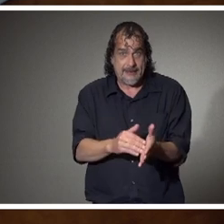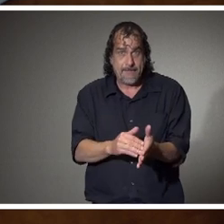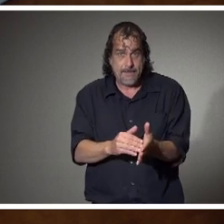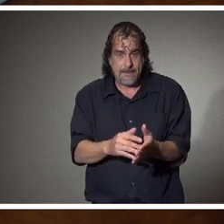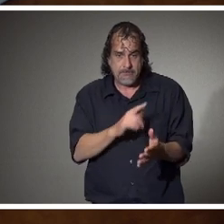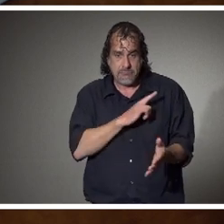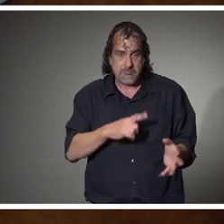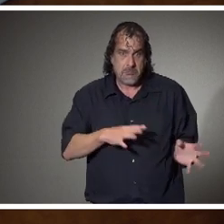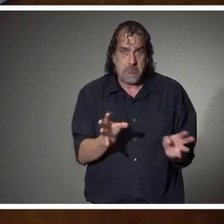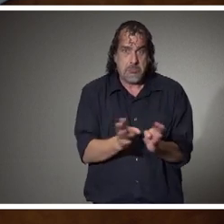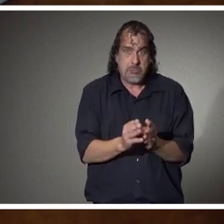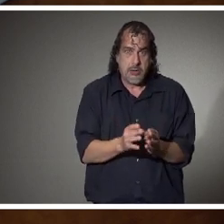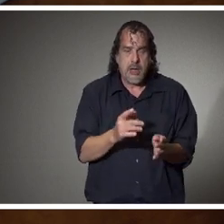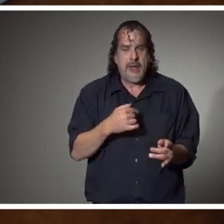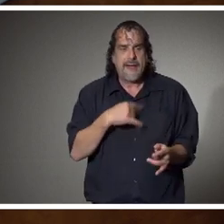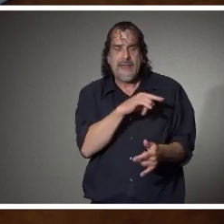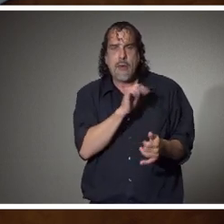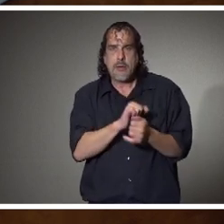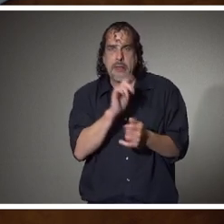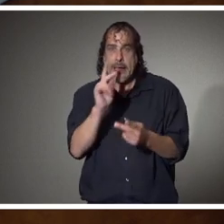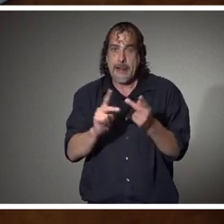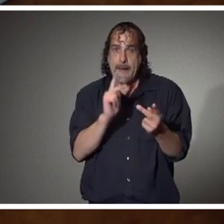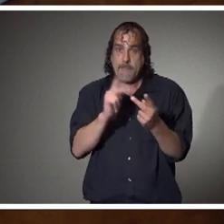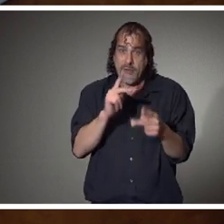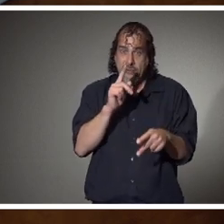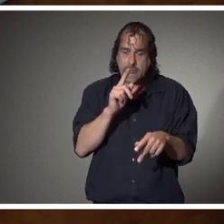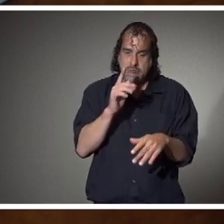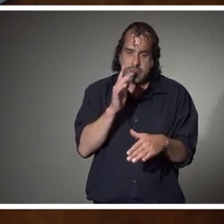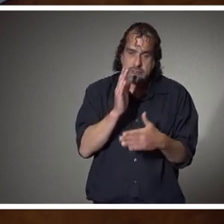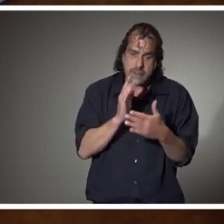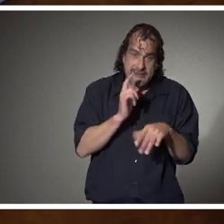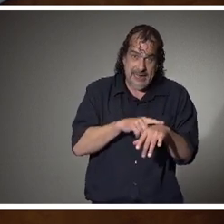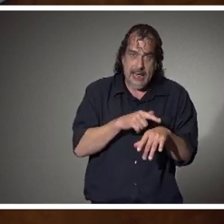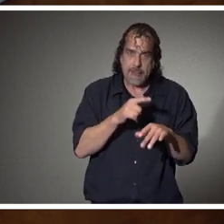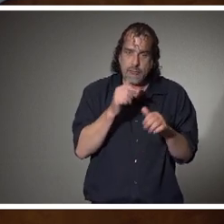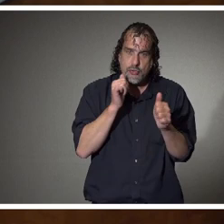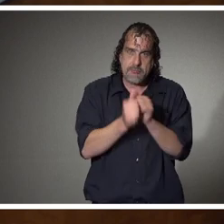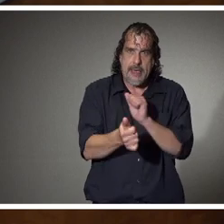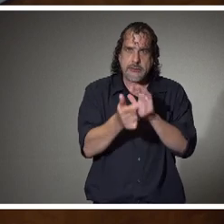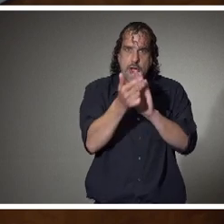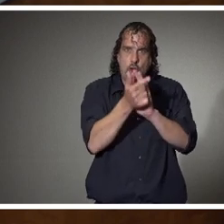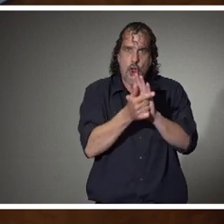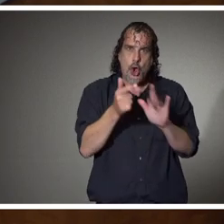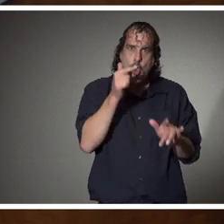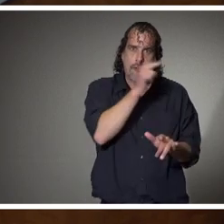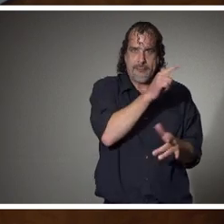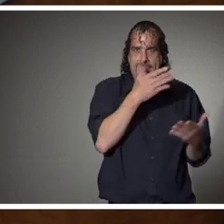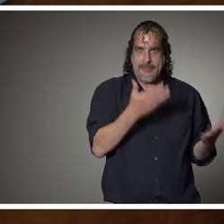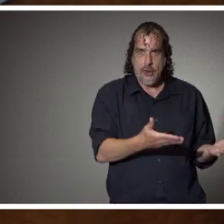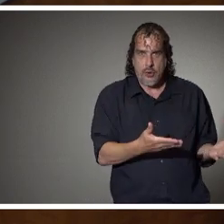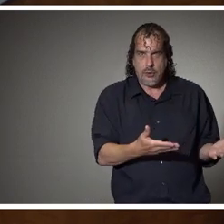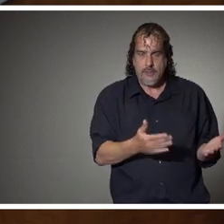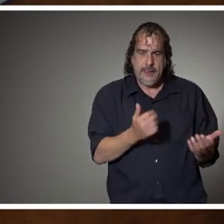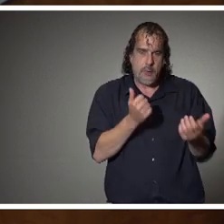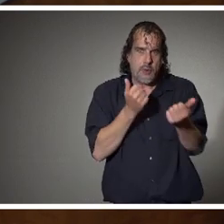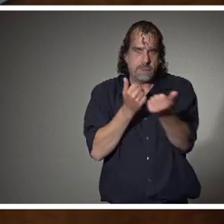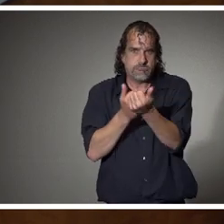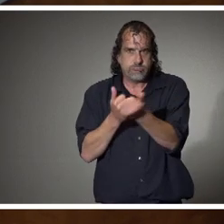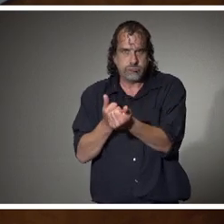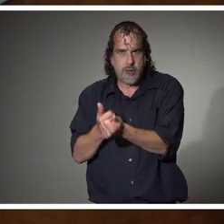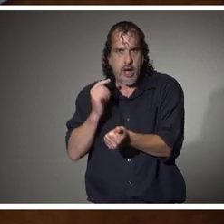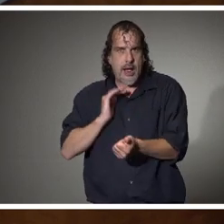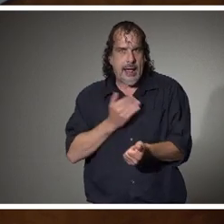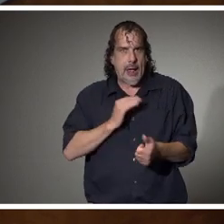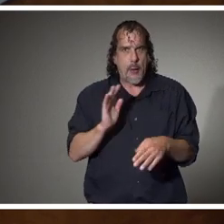that would be an excellent piece of legislation that they could enact, which would provide help for our